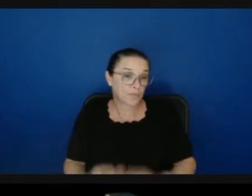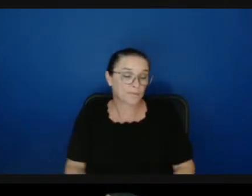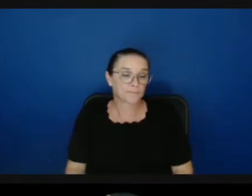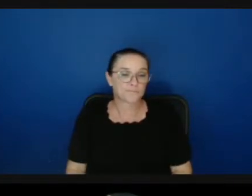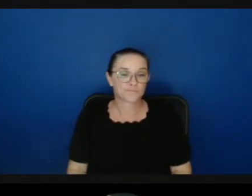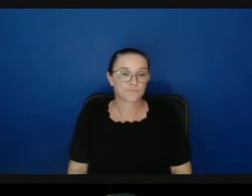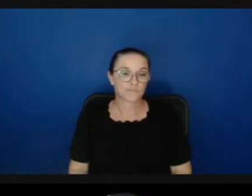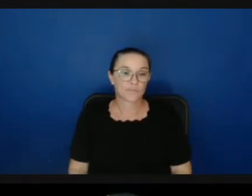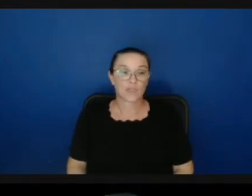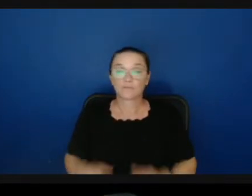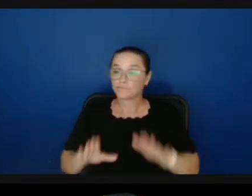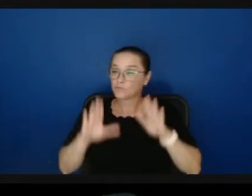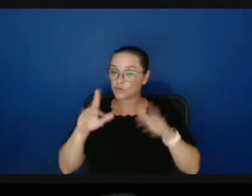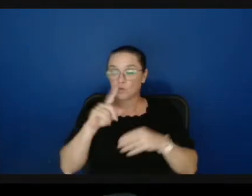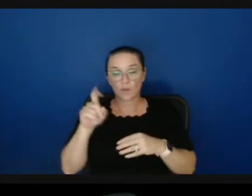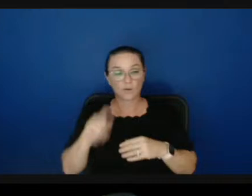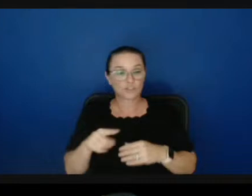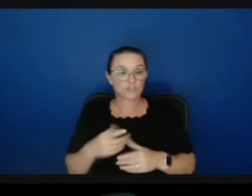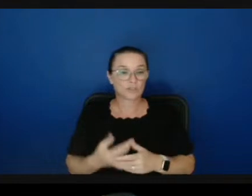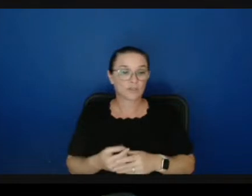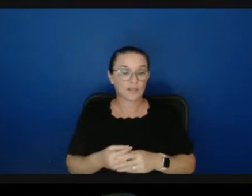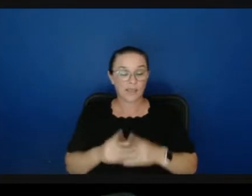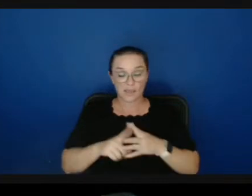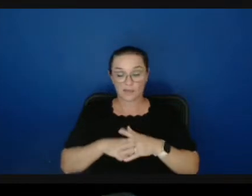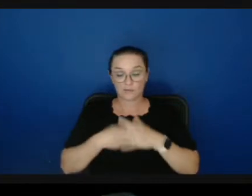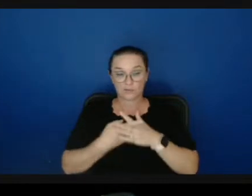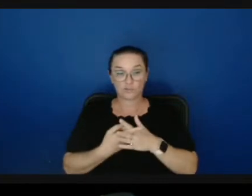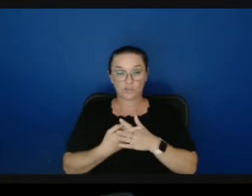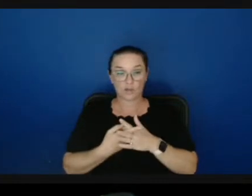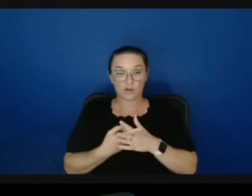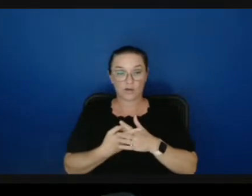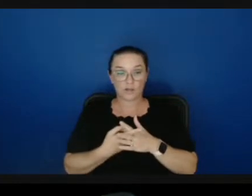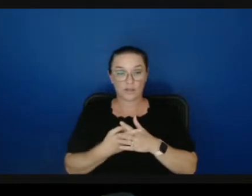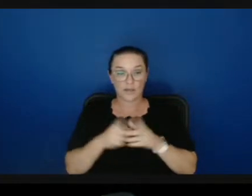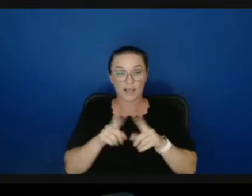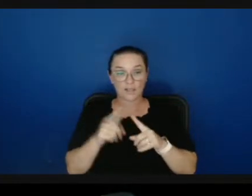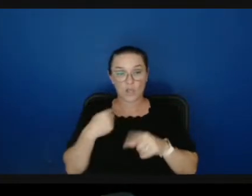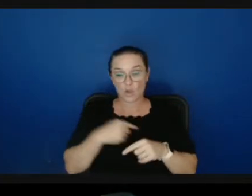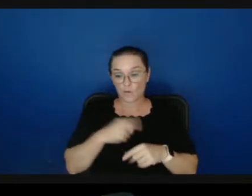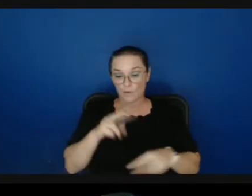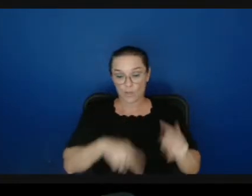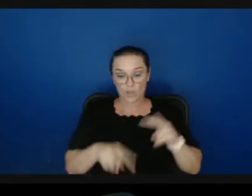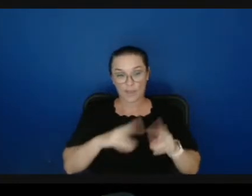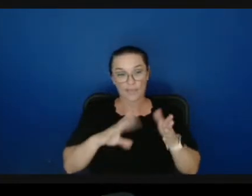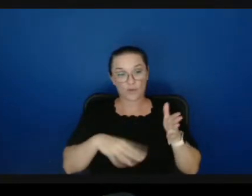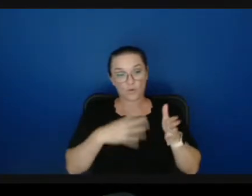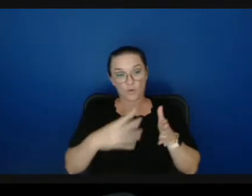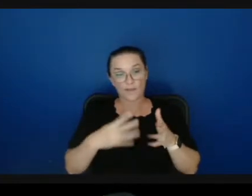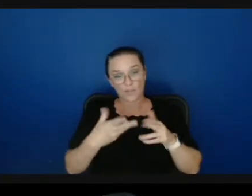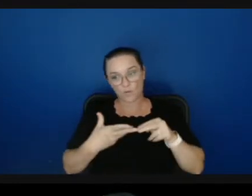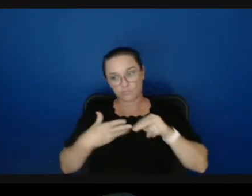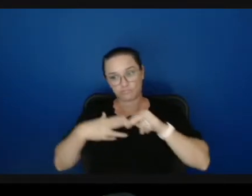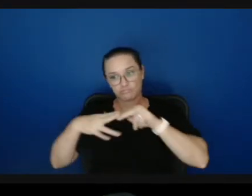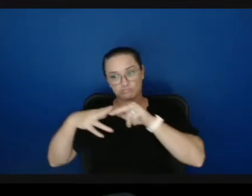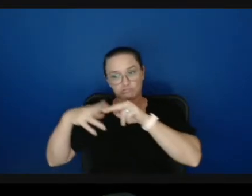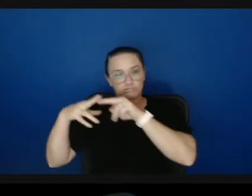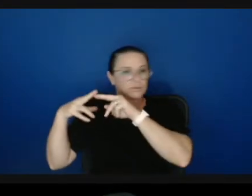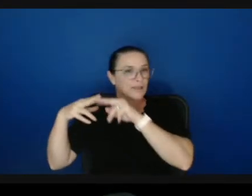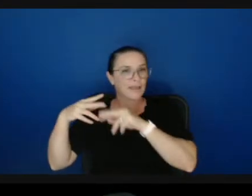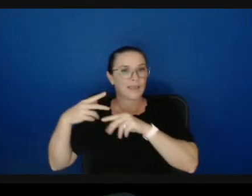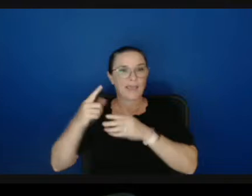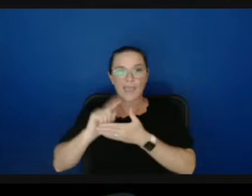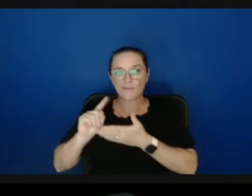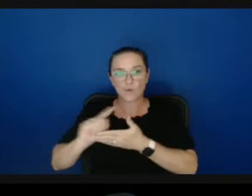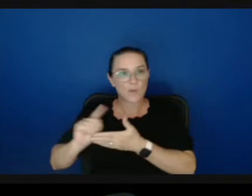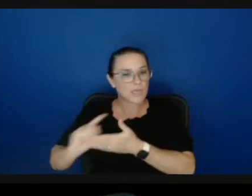that's a great question. Honestly, it began as we're looking at that graph. We're seeing earthquakes are increasing every single week, every single month.